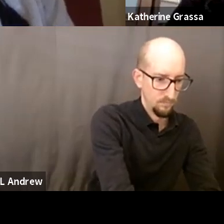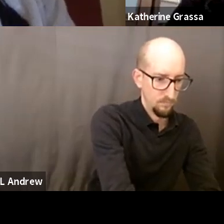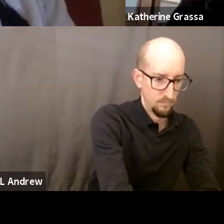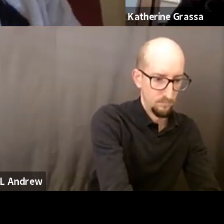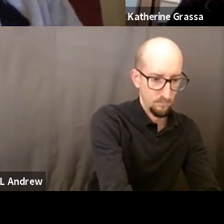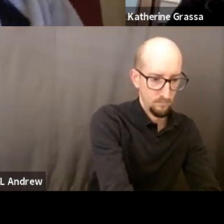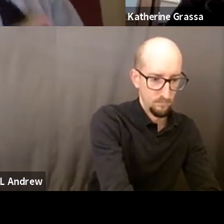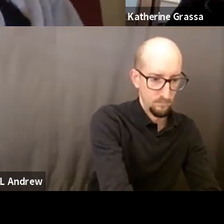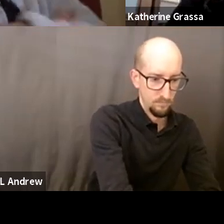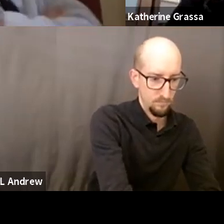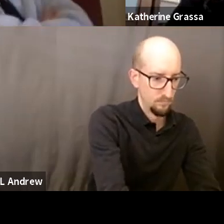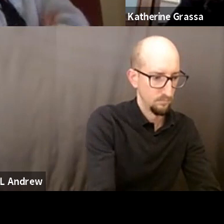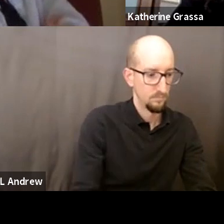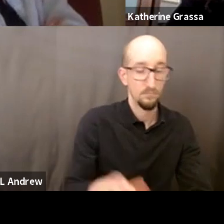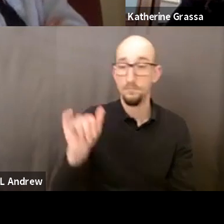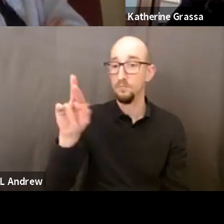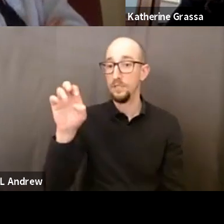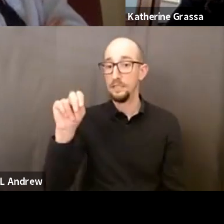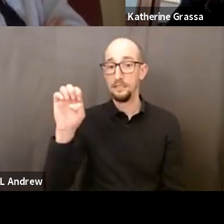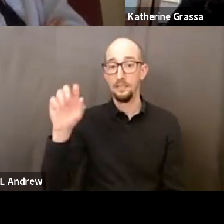your microphone.